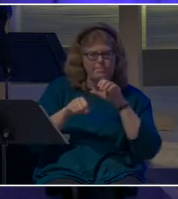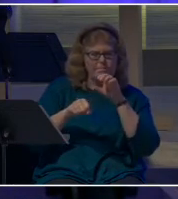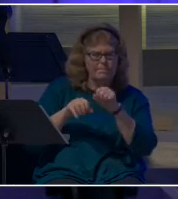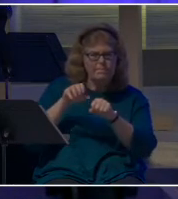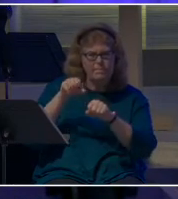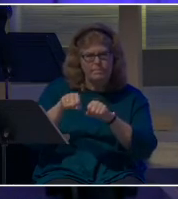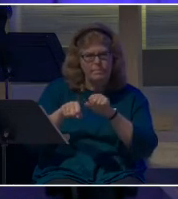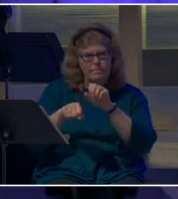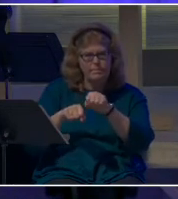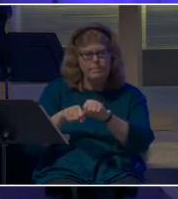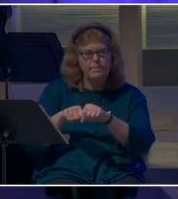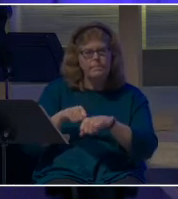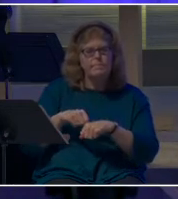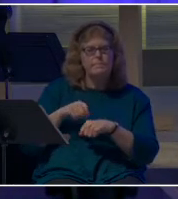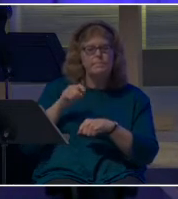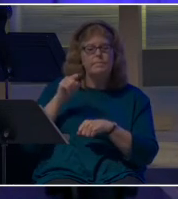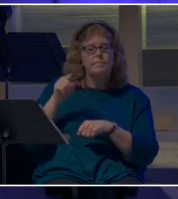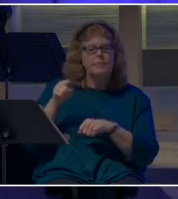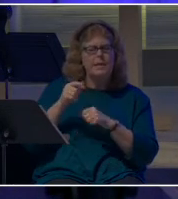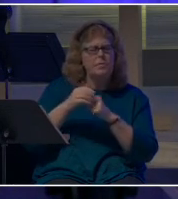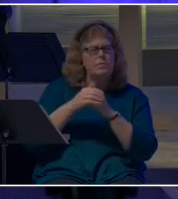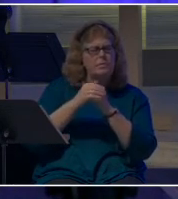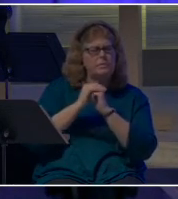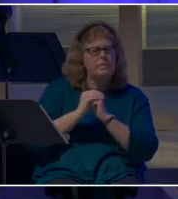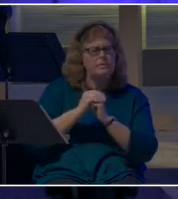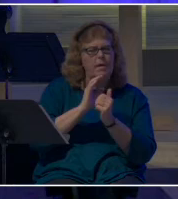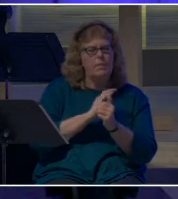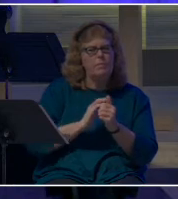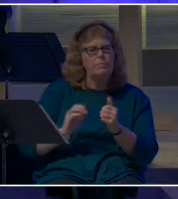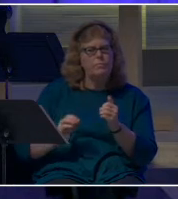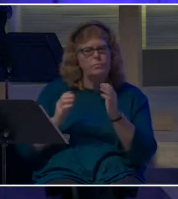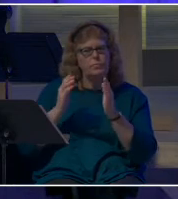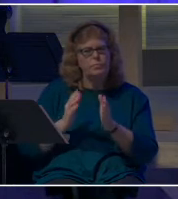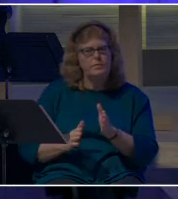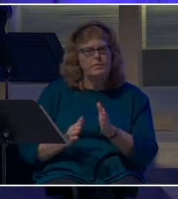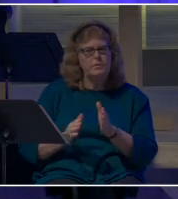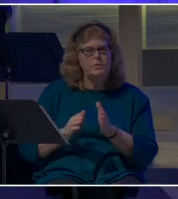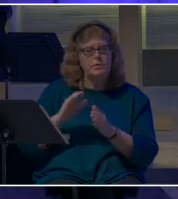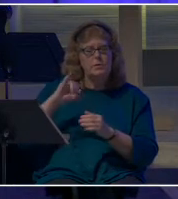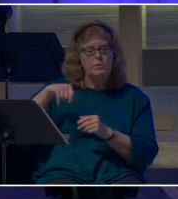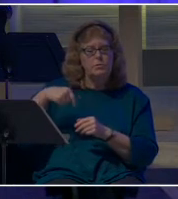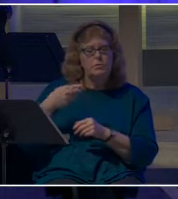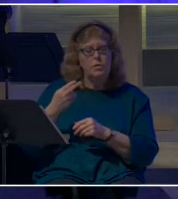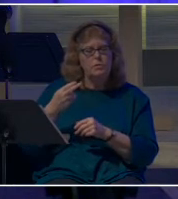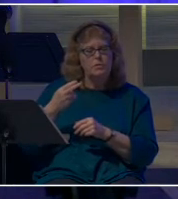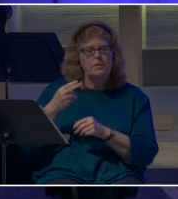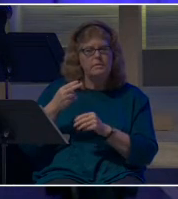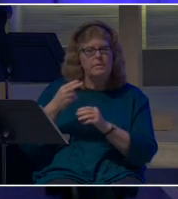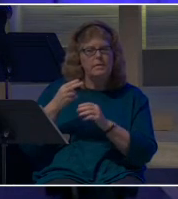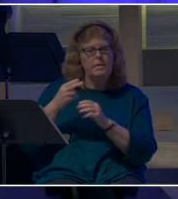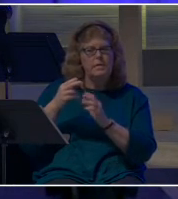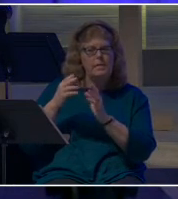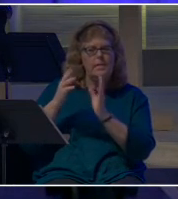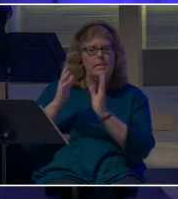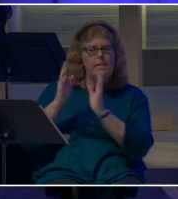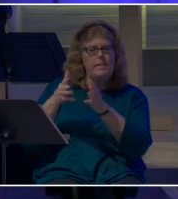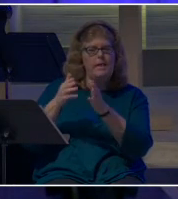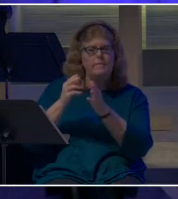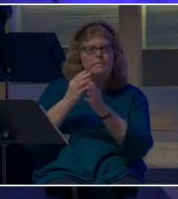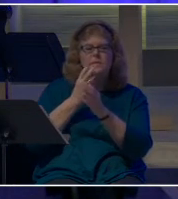And so, being a devout Christian, Joseph would leave his Hebrew